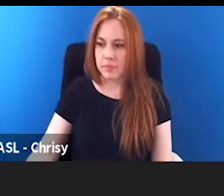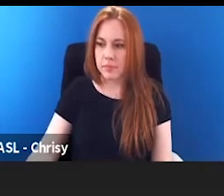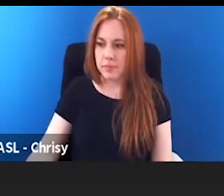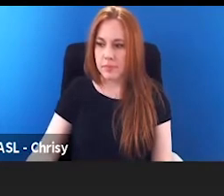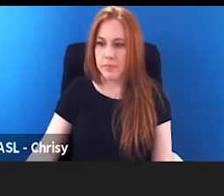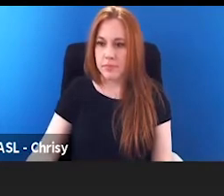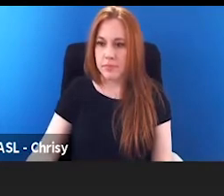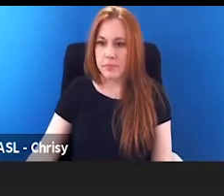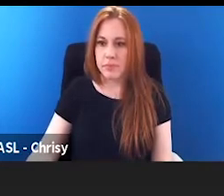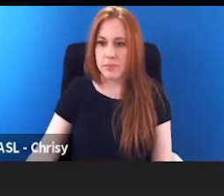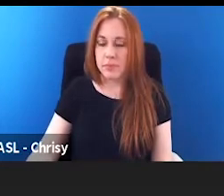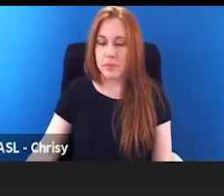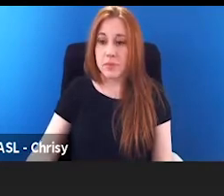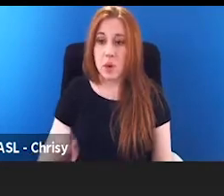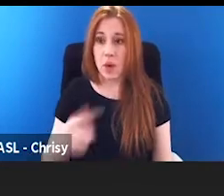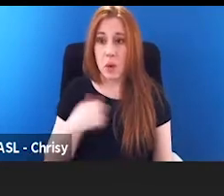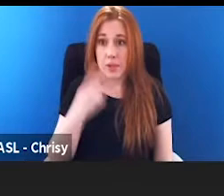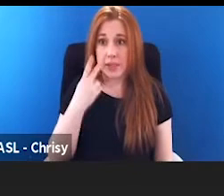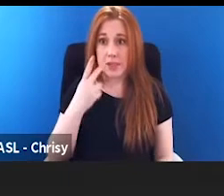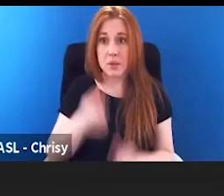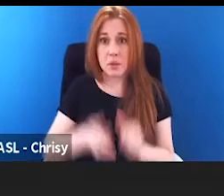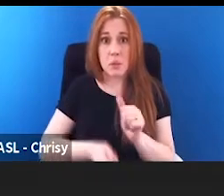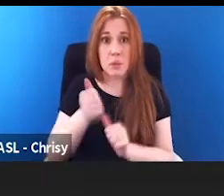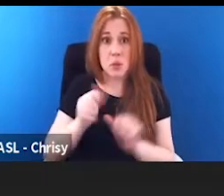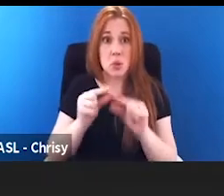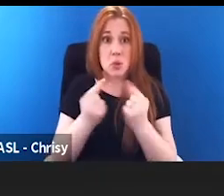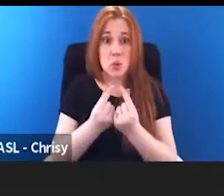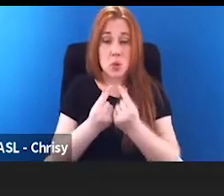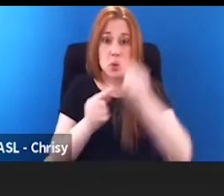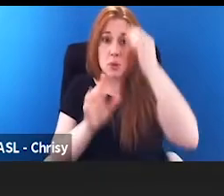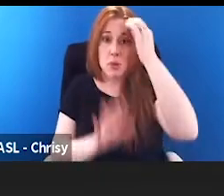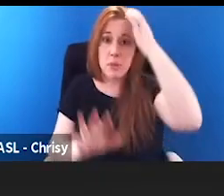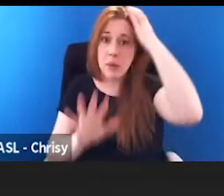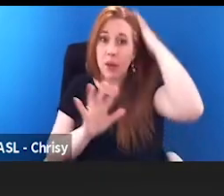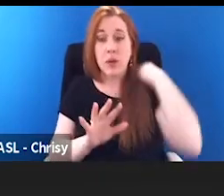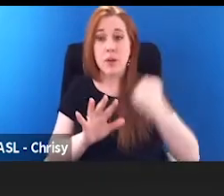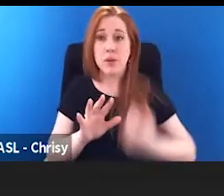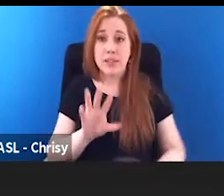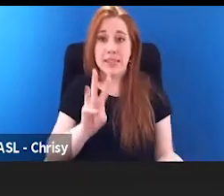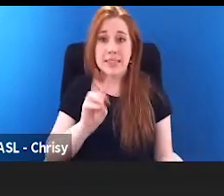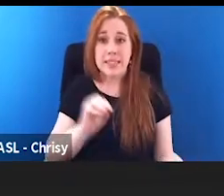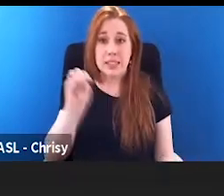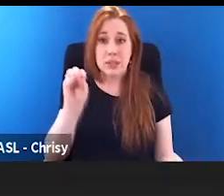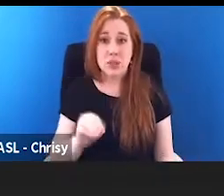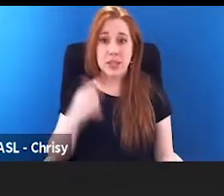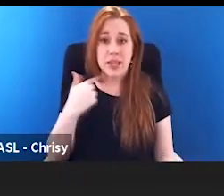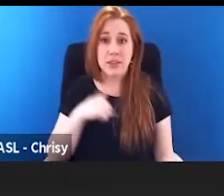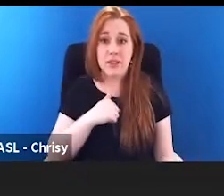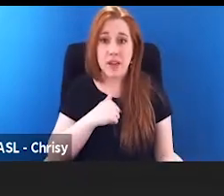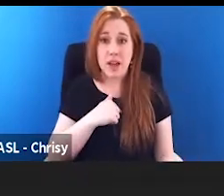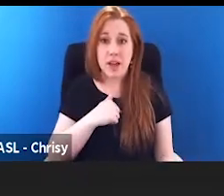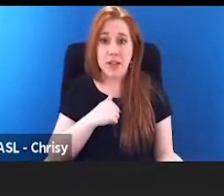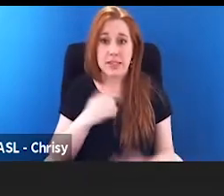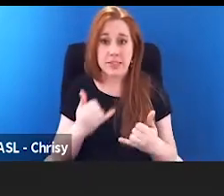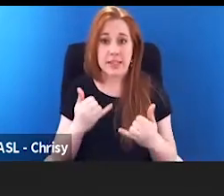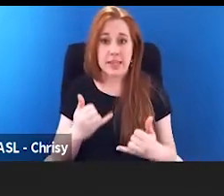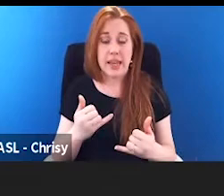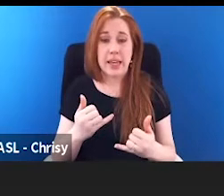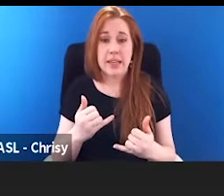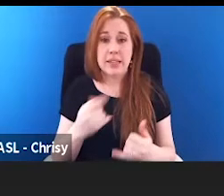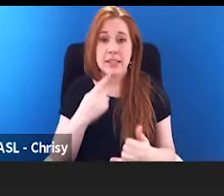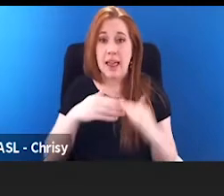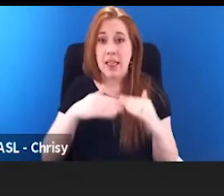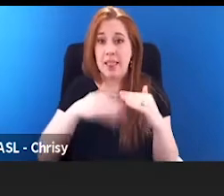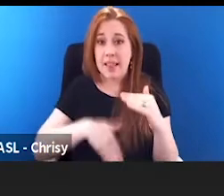Okay, we see that the majority of the group, probably around 60% of us on the call today, would say that it's less